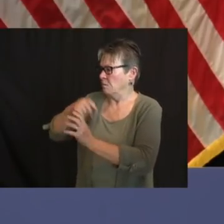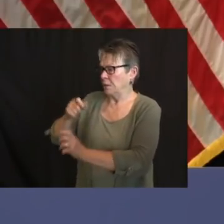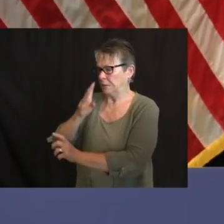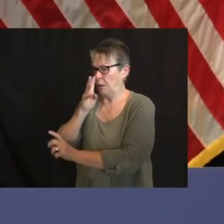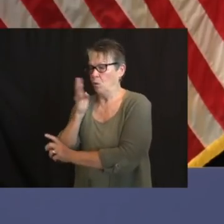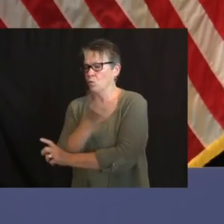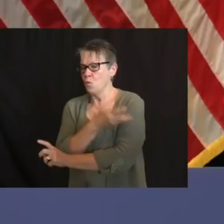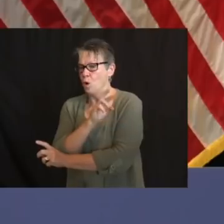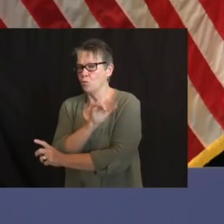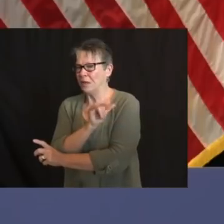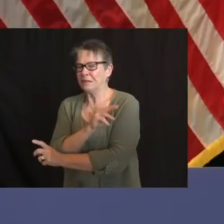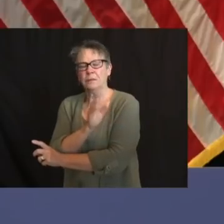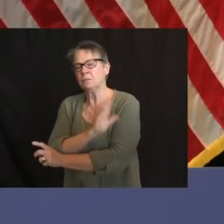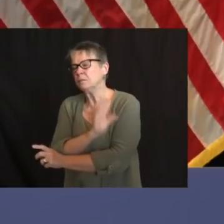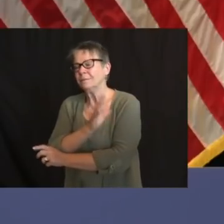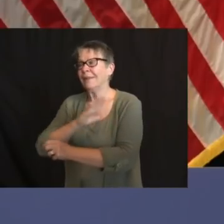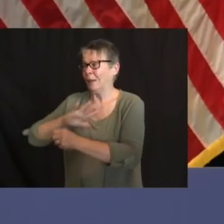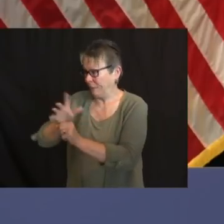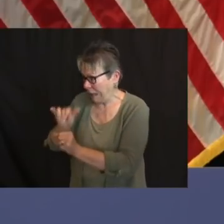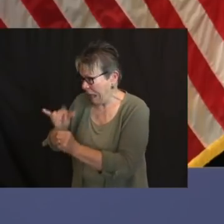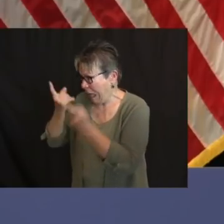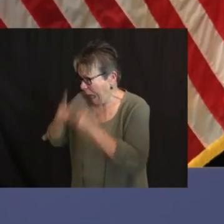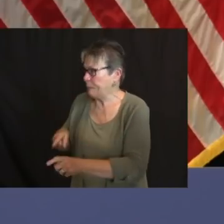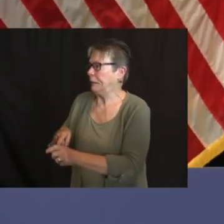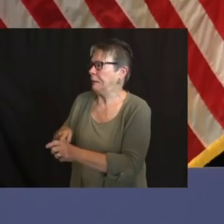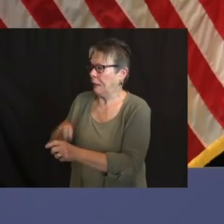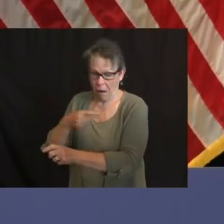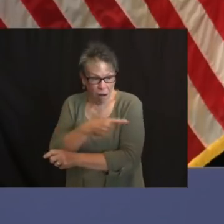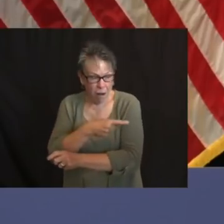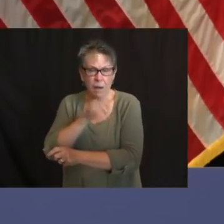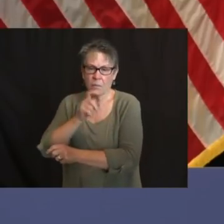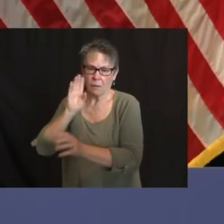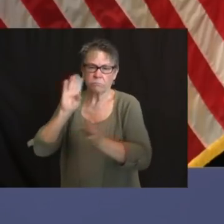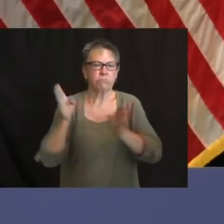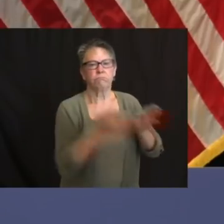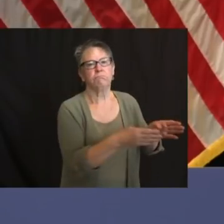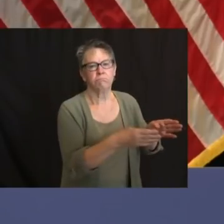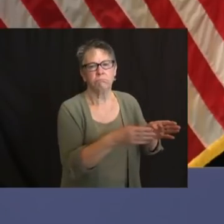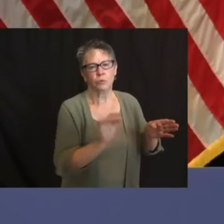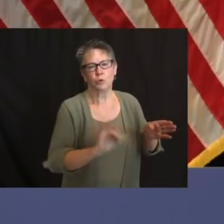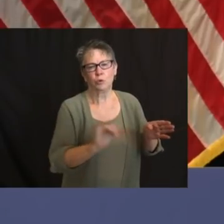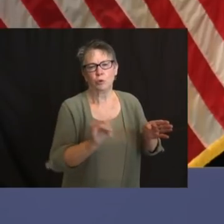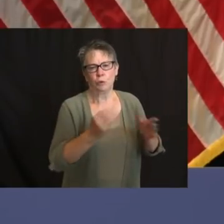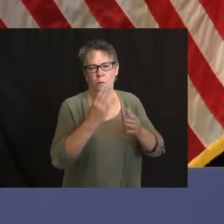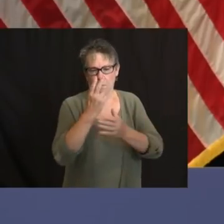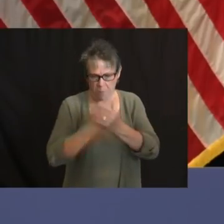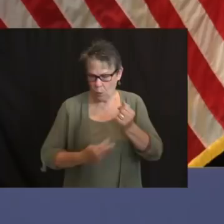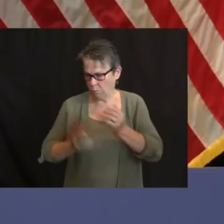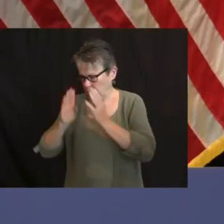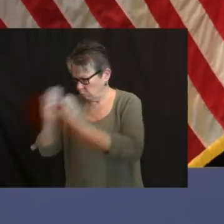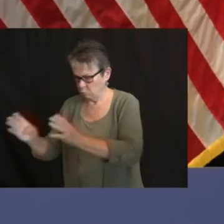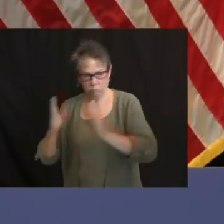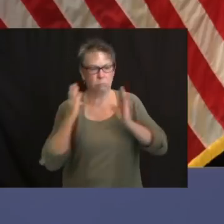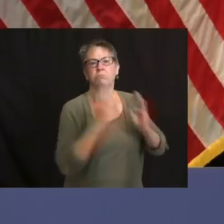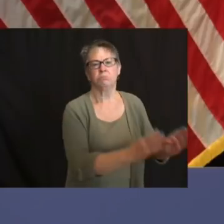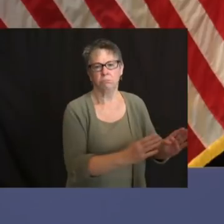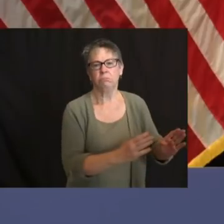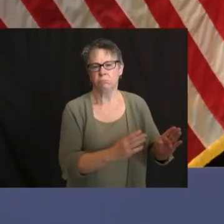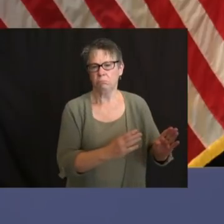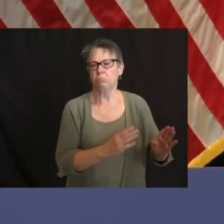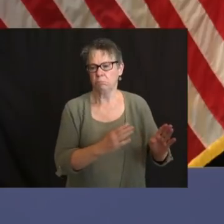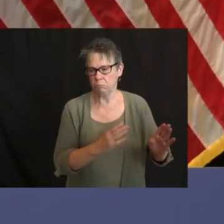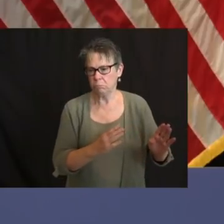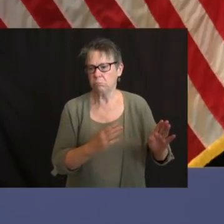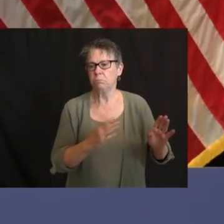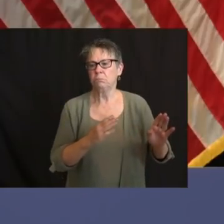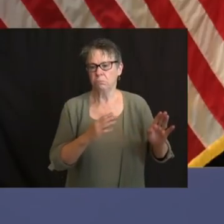educators, EMS, healthcare workers on the job. And it's the way we can claw our way back to many of